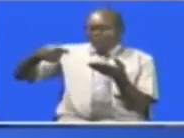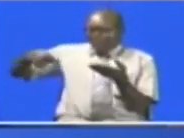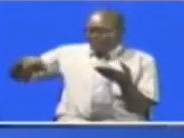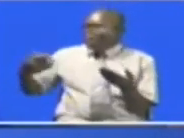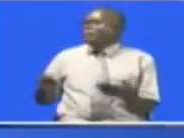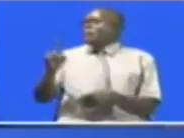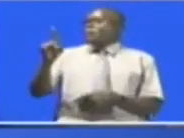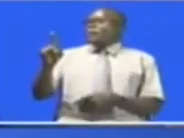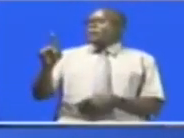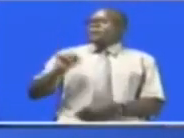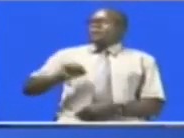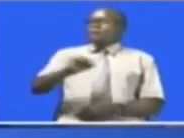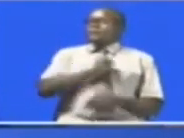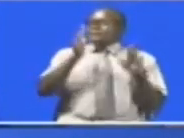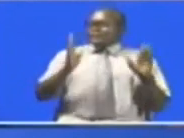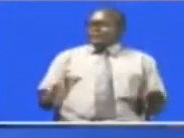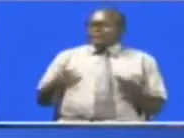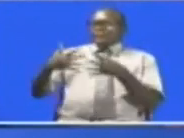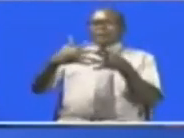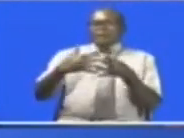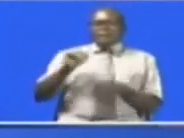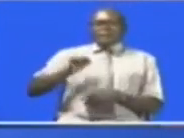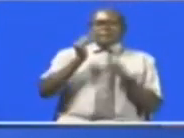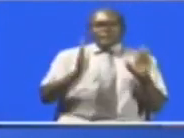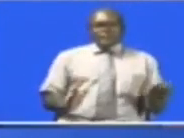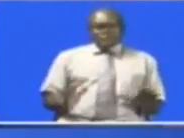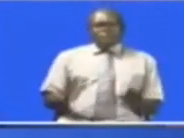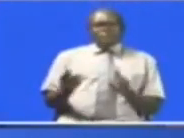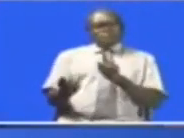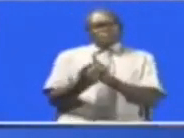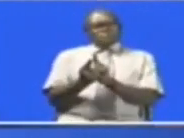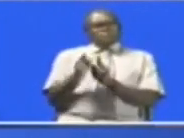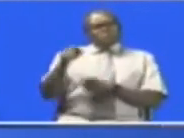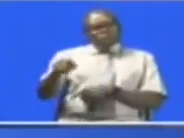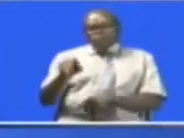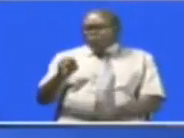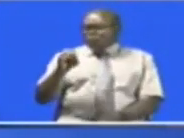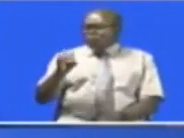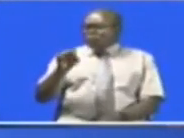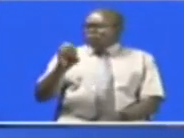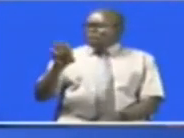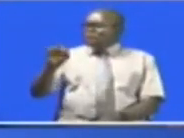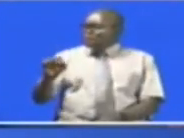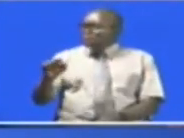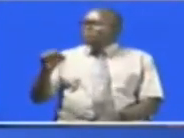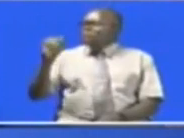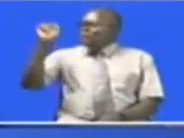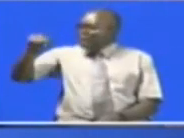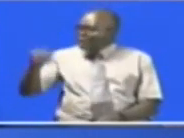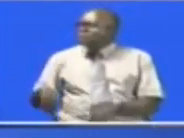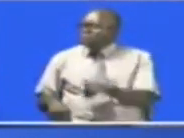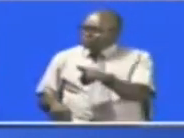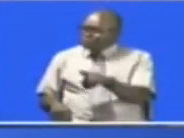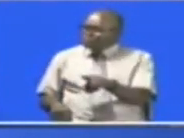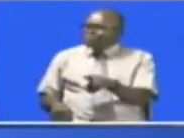forth. One of the senators, a U.S. senator, came across and said, are you Moses Tanui? Uh-huh. I said, yes. He